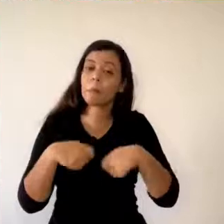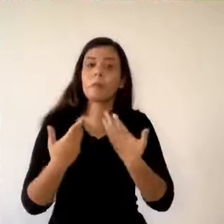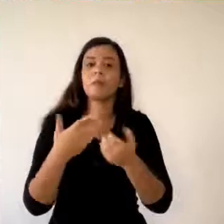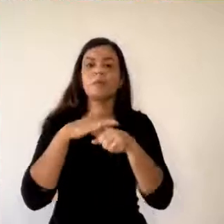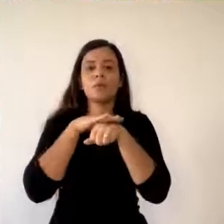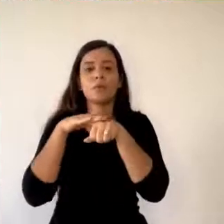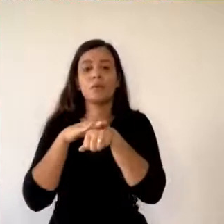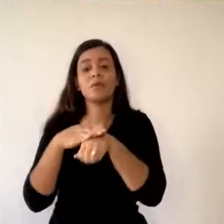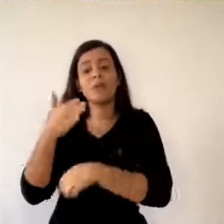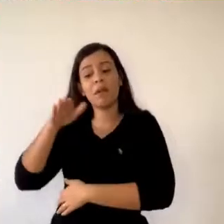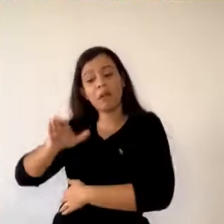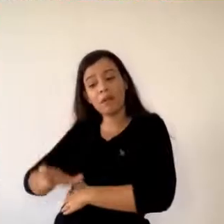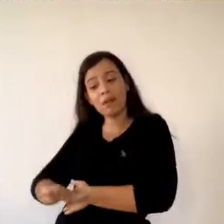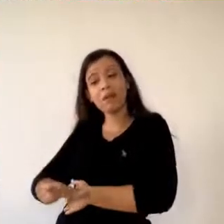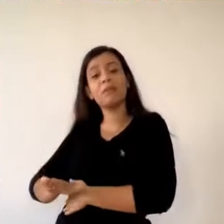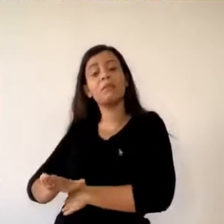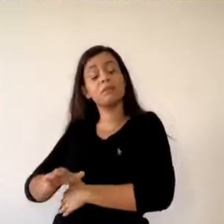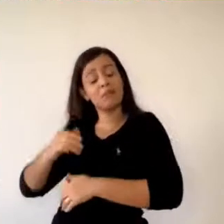children who have undergone that.